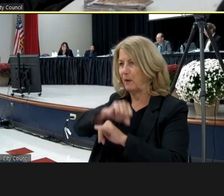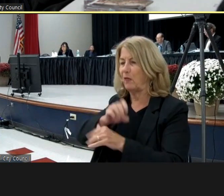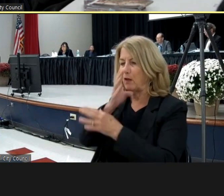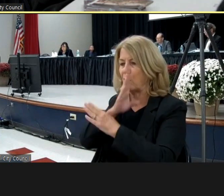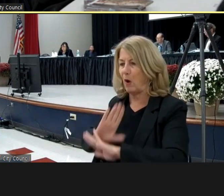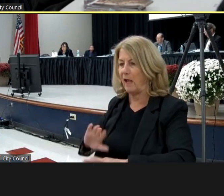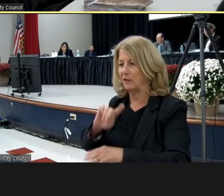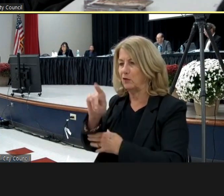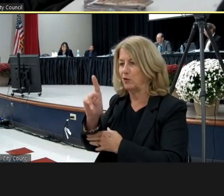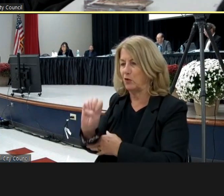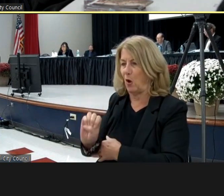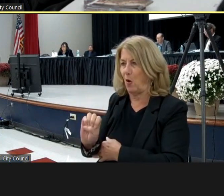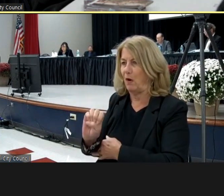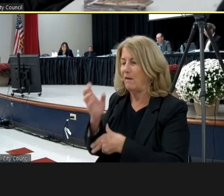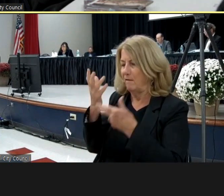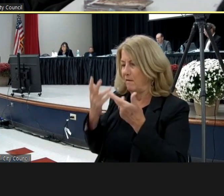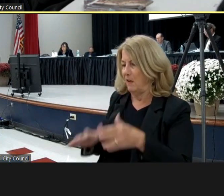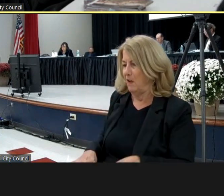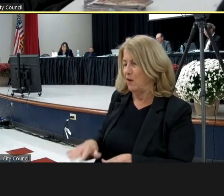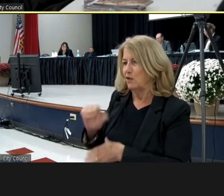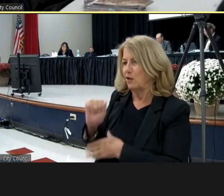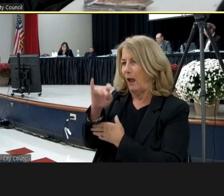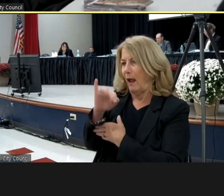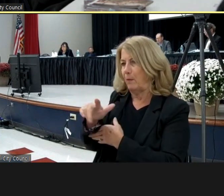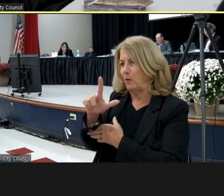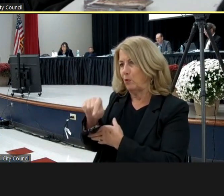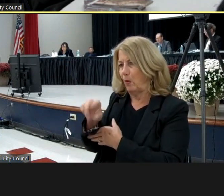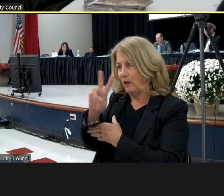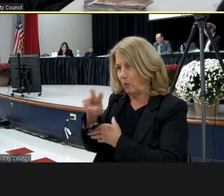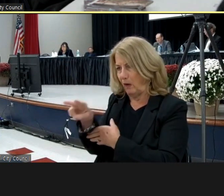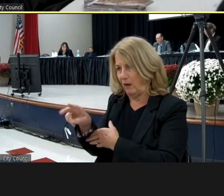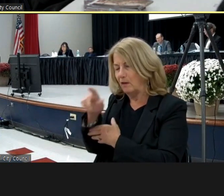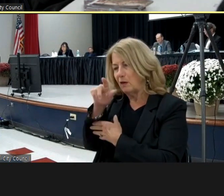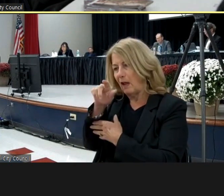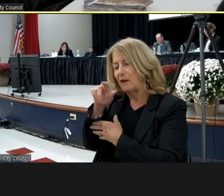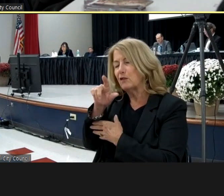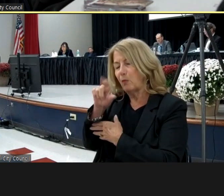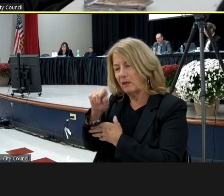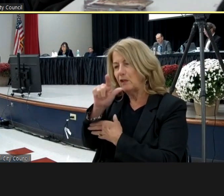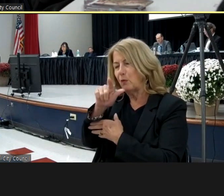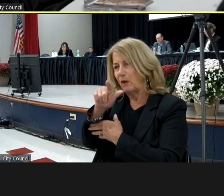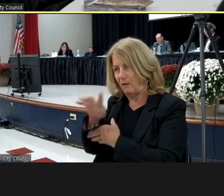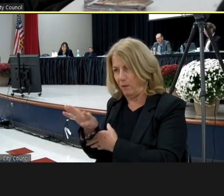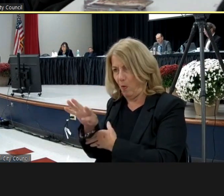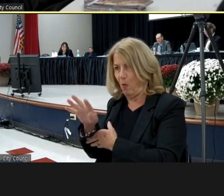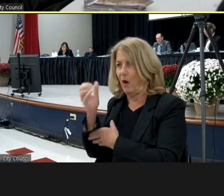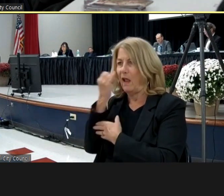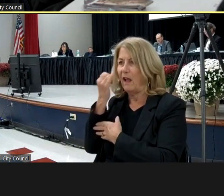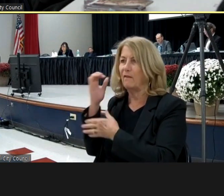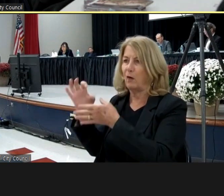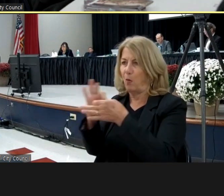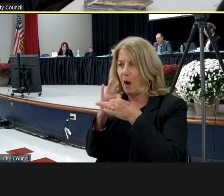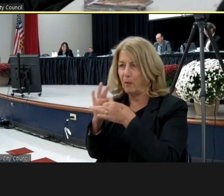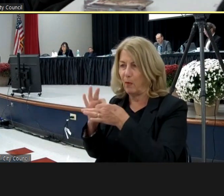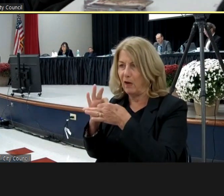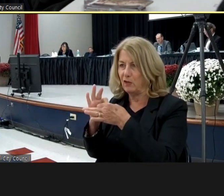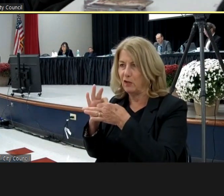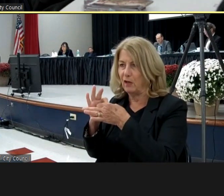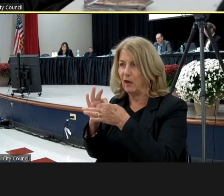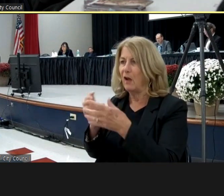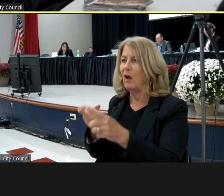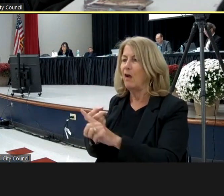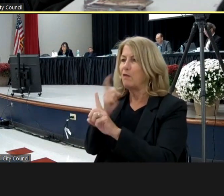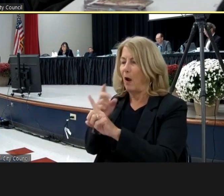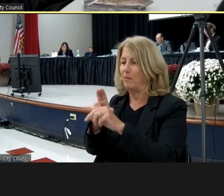April 2024. Of course, that assumes really good cooperation from Union Pacific.